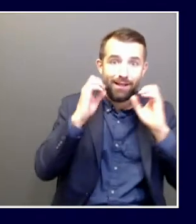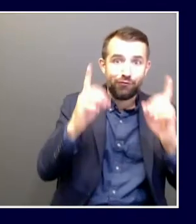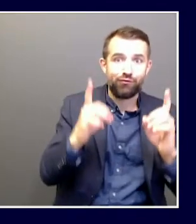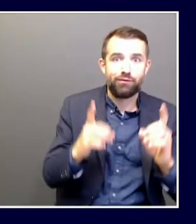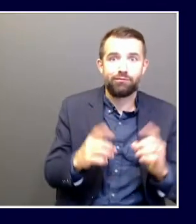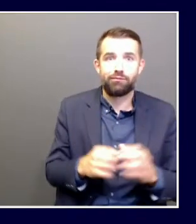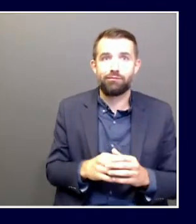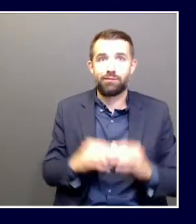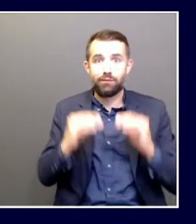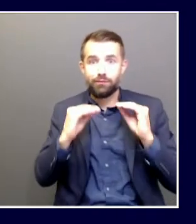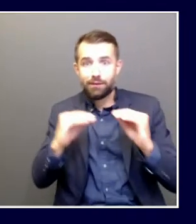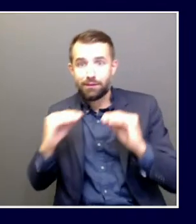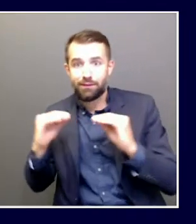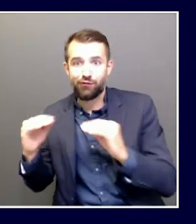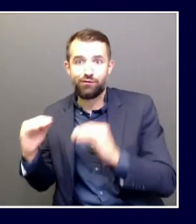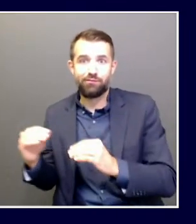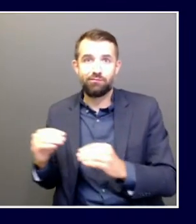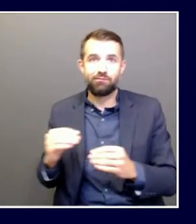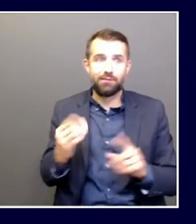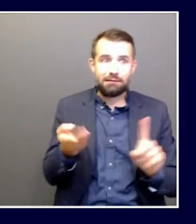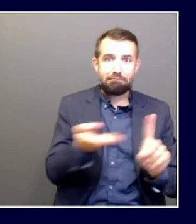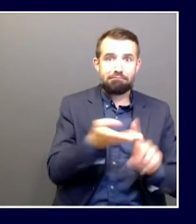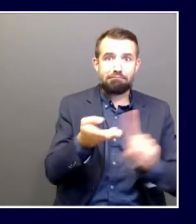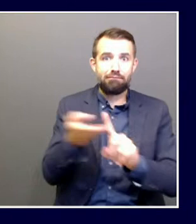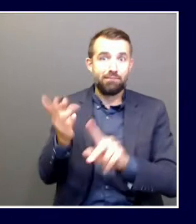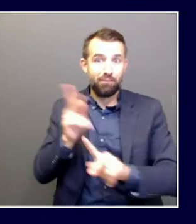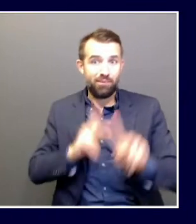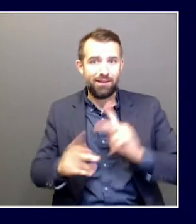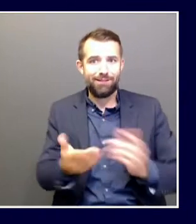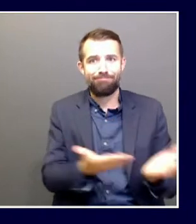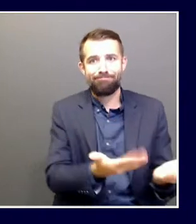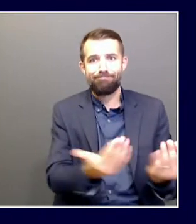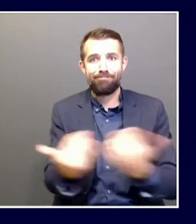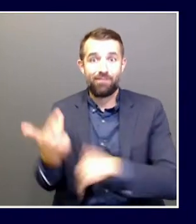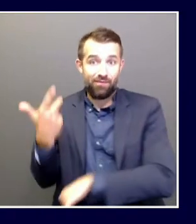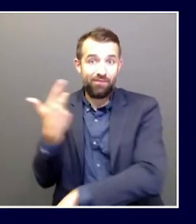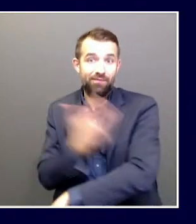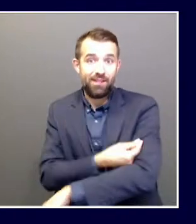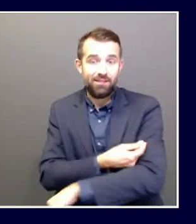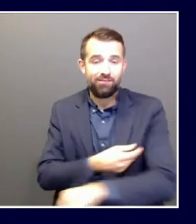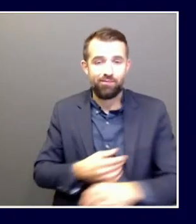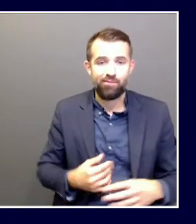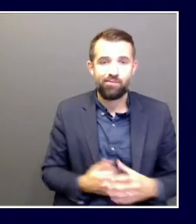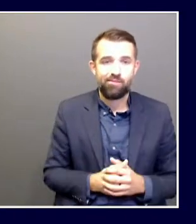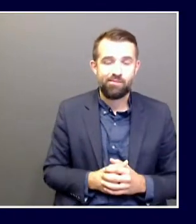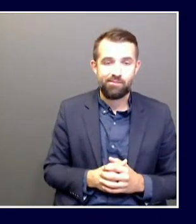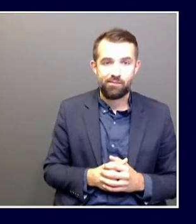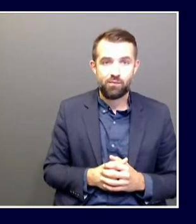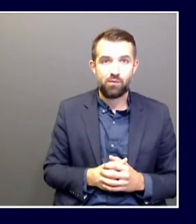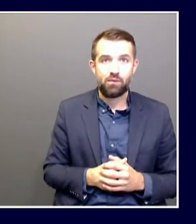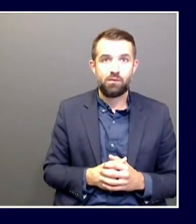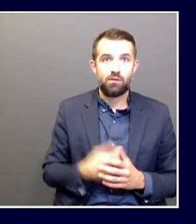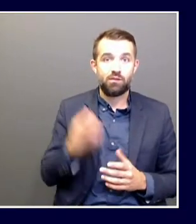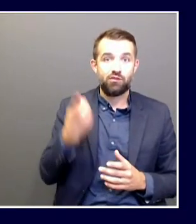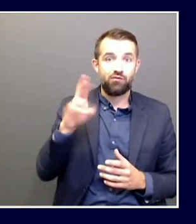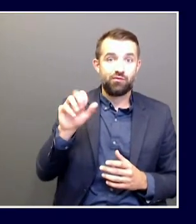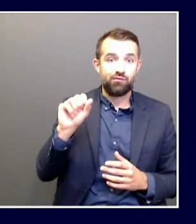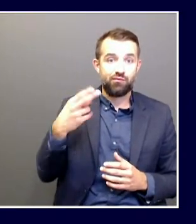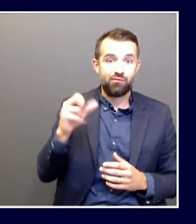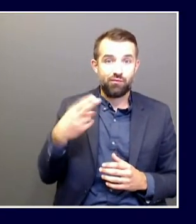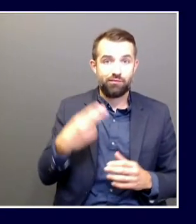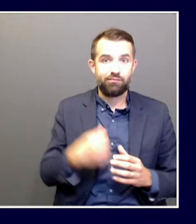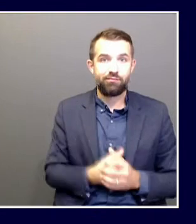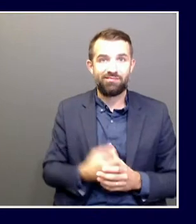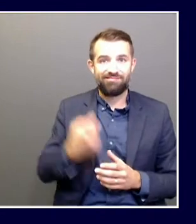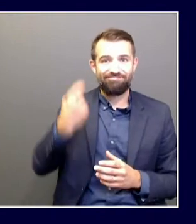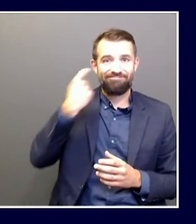of Maine from this deadly virus. Brian, I'll just note, we've been at the Freiburg Fair offering